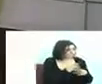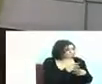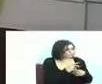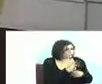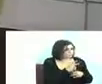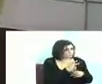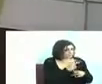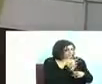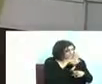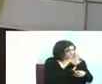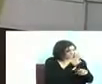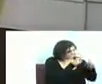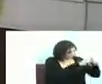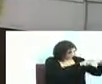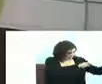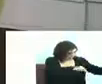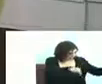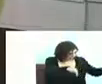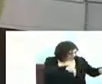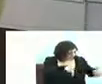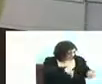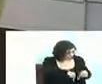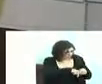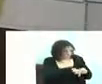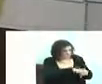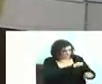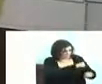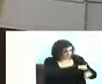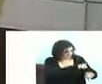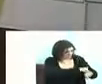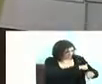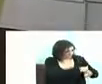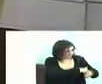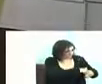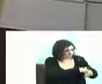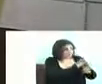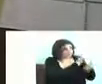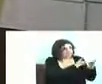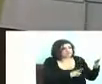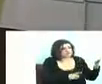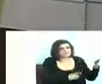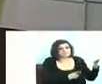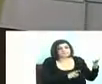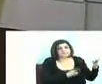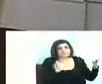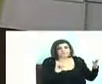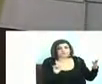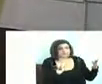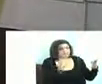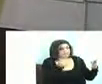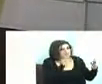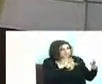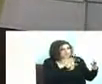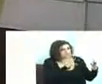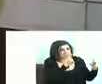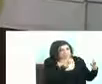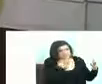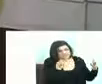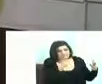square concrete aggregate culvert, the kind of design that only city designers would do in the